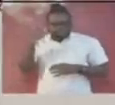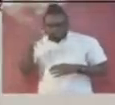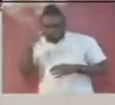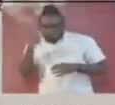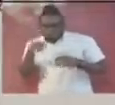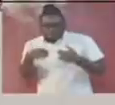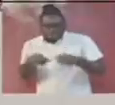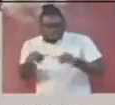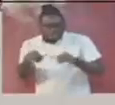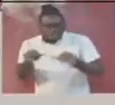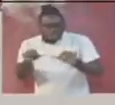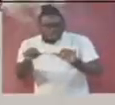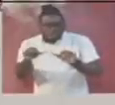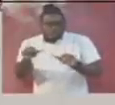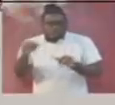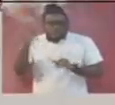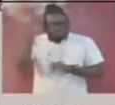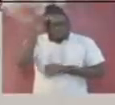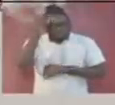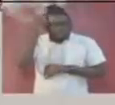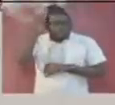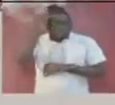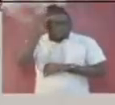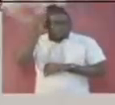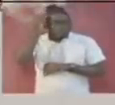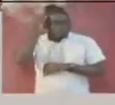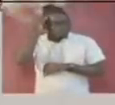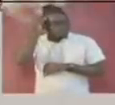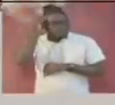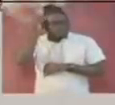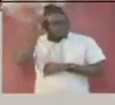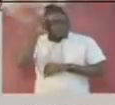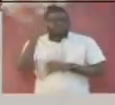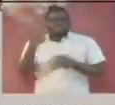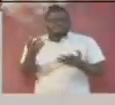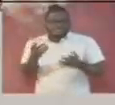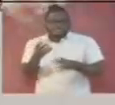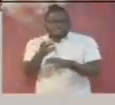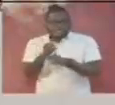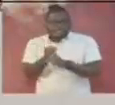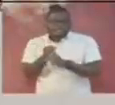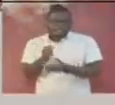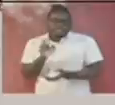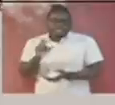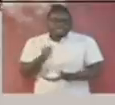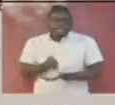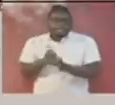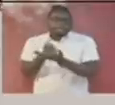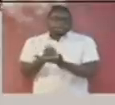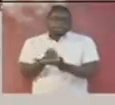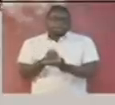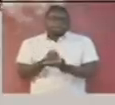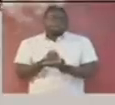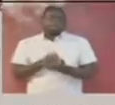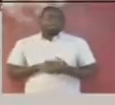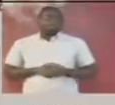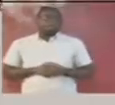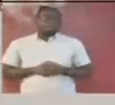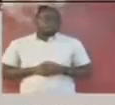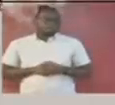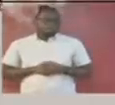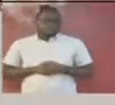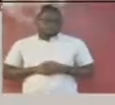important thing, so that that person can assist you, or if what you need is beyond that person's ability to assist you, they will